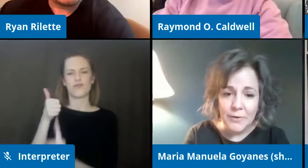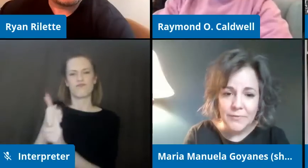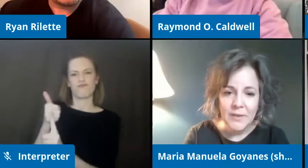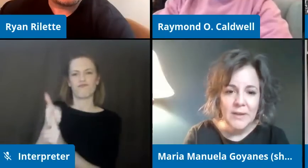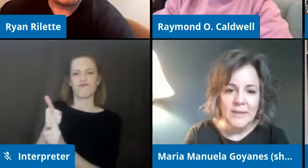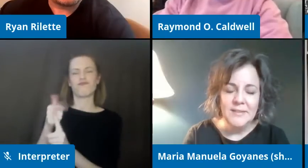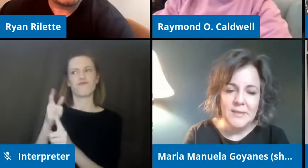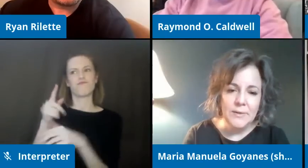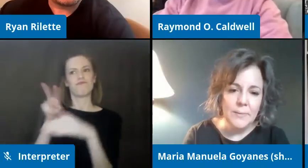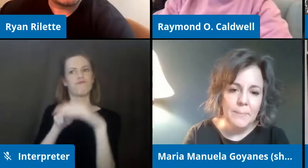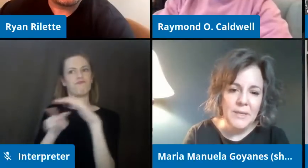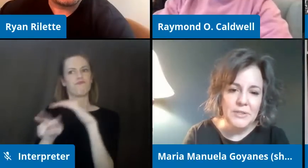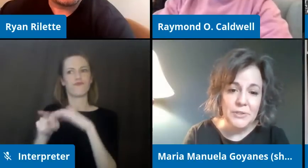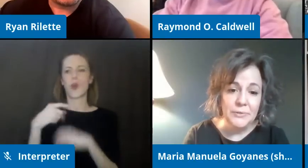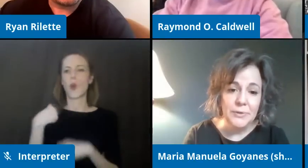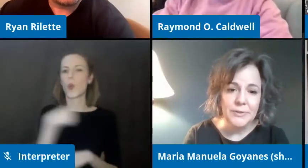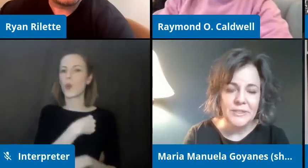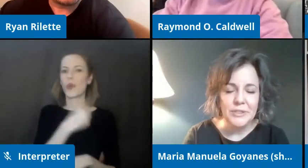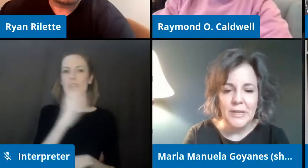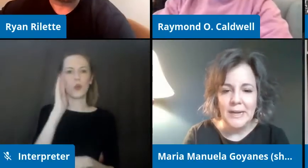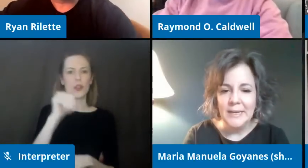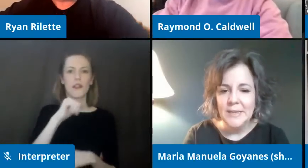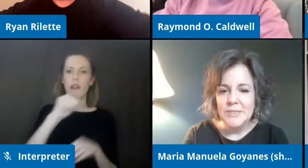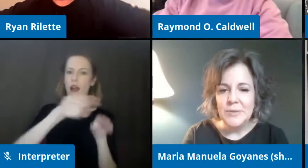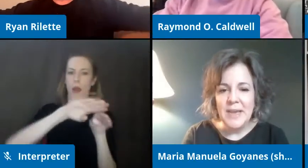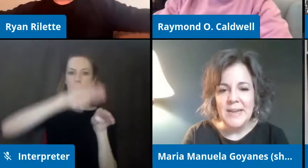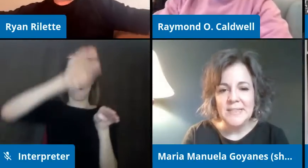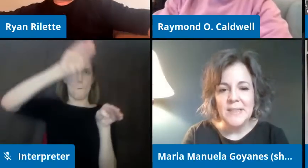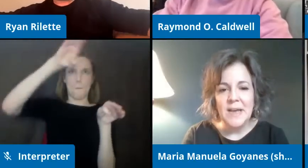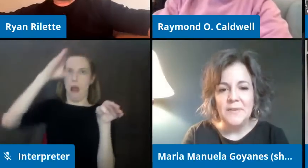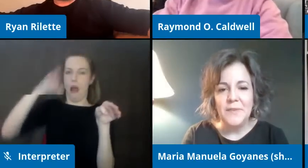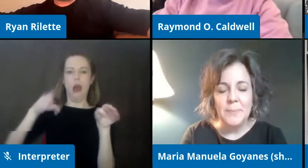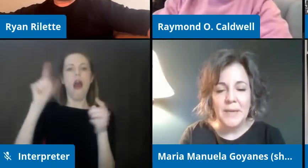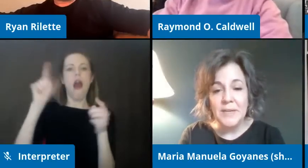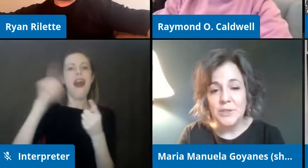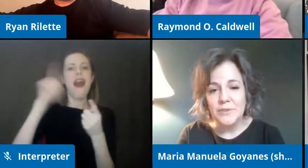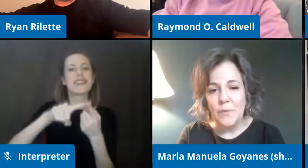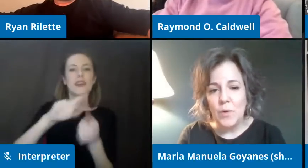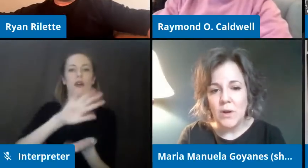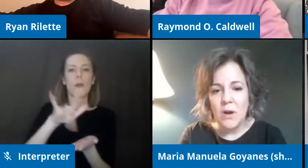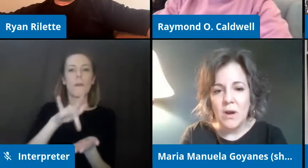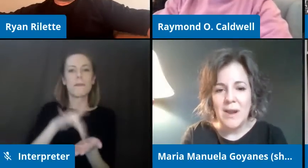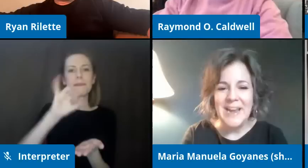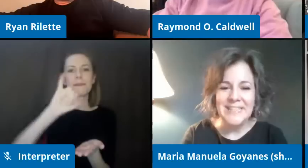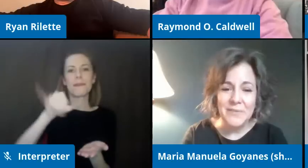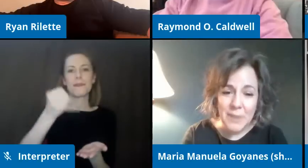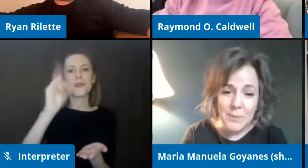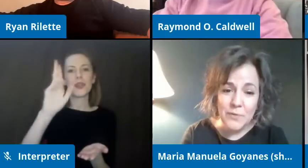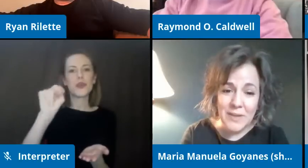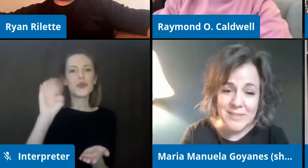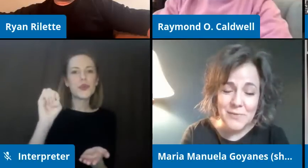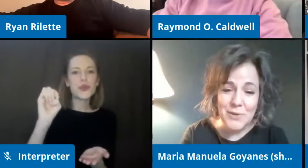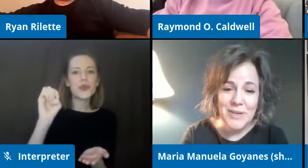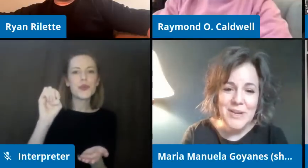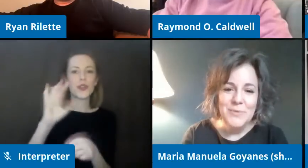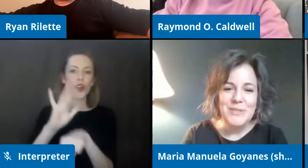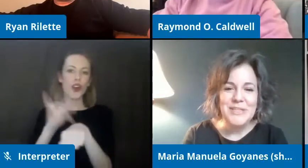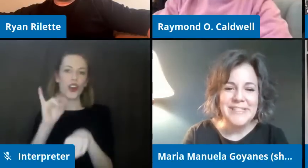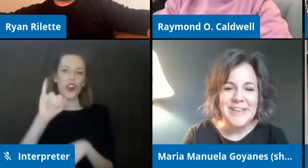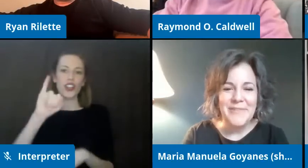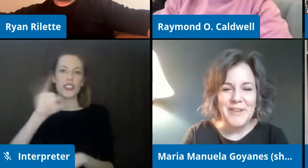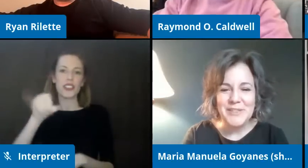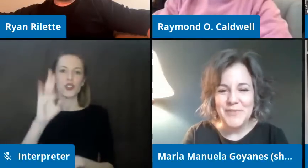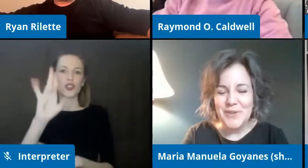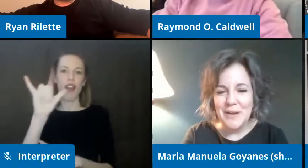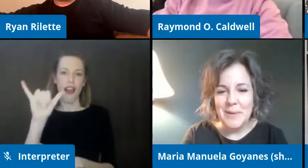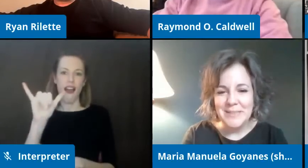flatten the curve until mid-June, early July. So that has a lot of implications for our NSFW festival, which